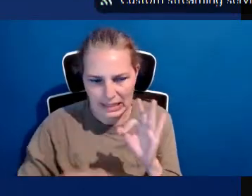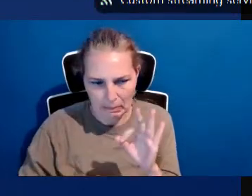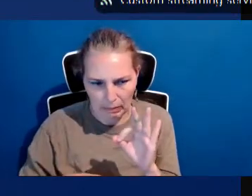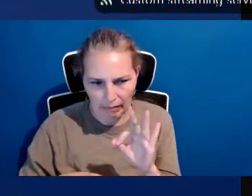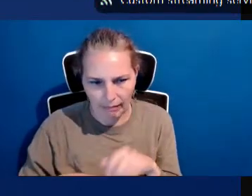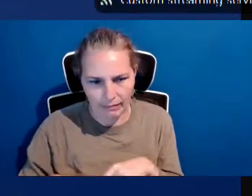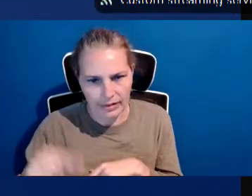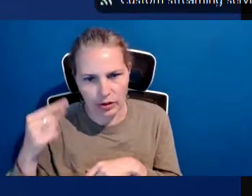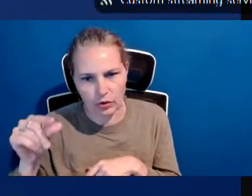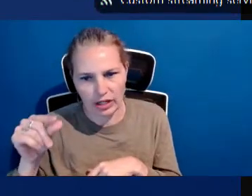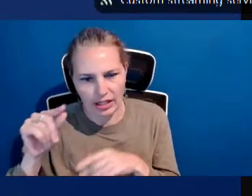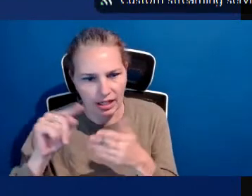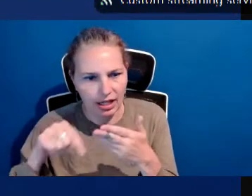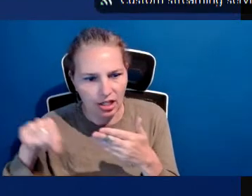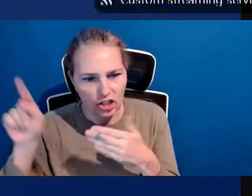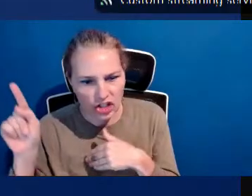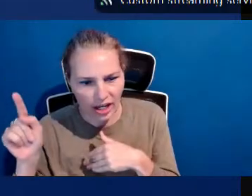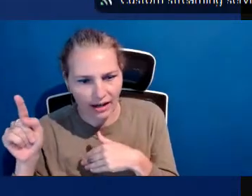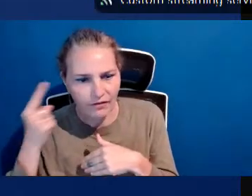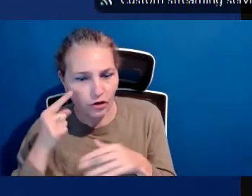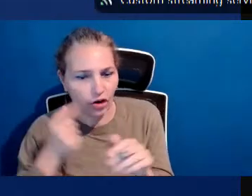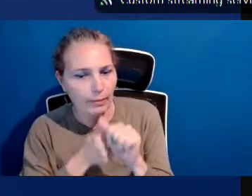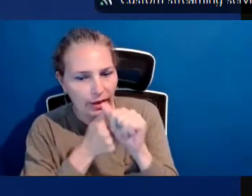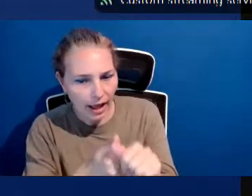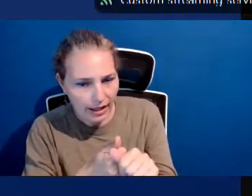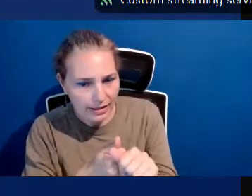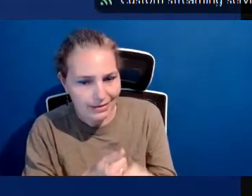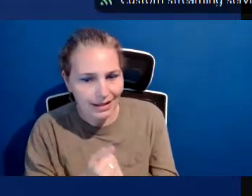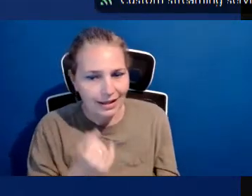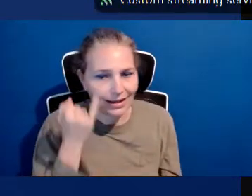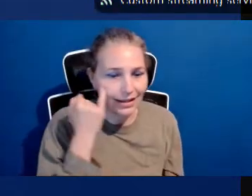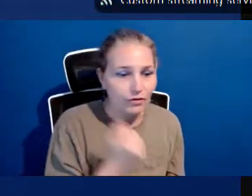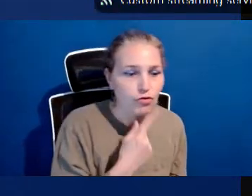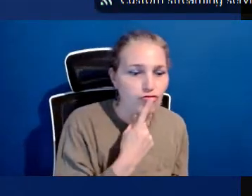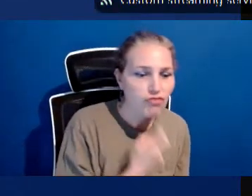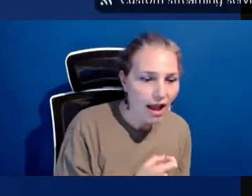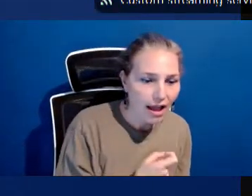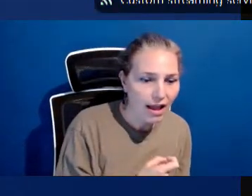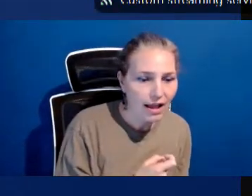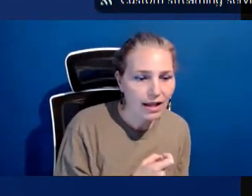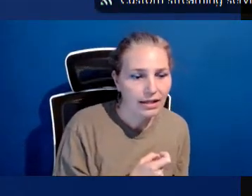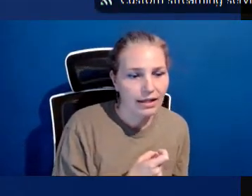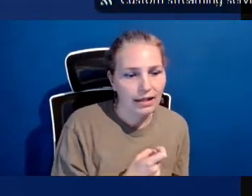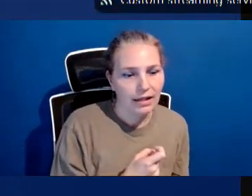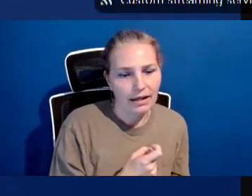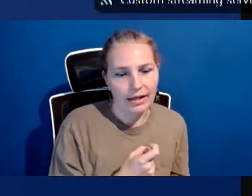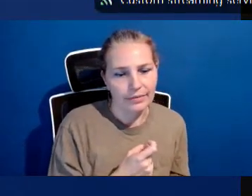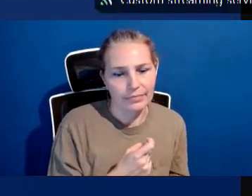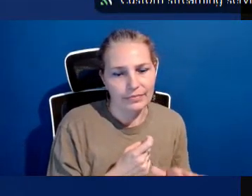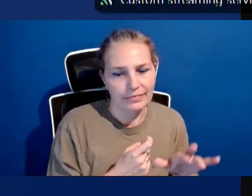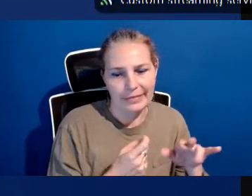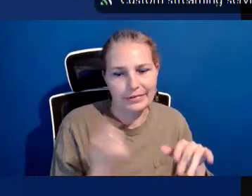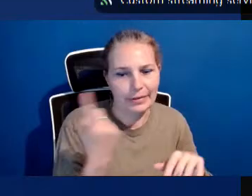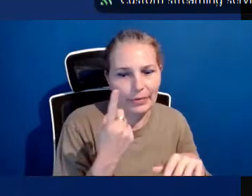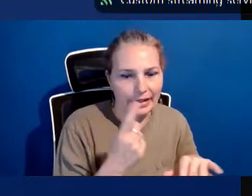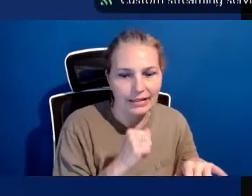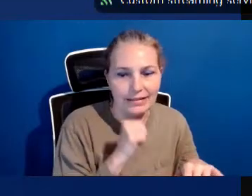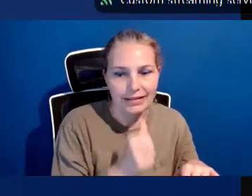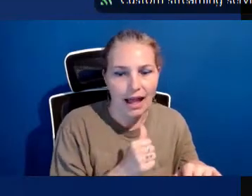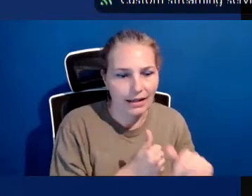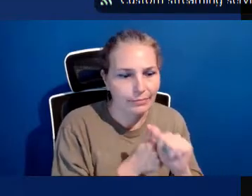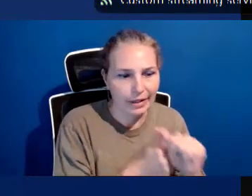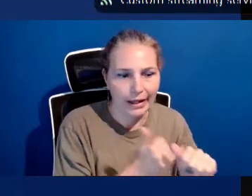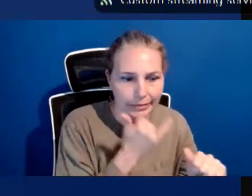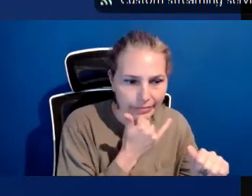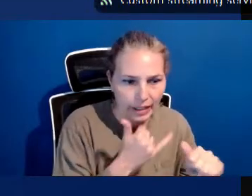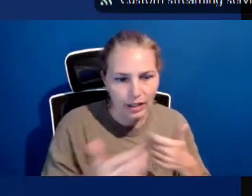this report, but there'll be a red if something does not comply, and then gray means it's not applicable. So already we've